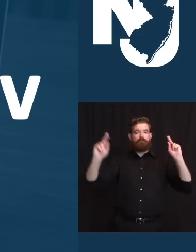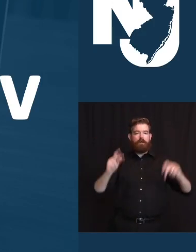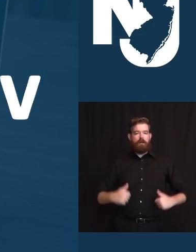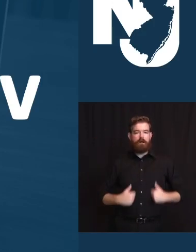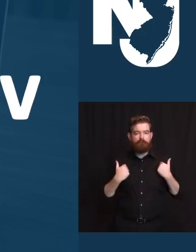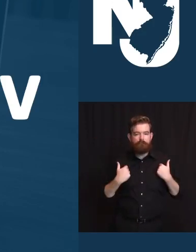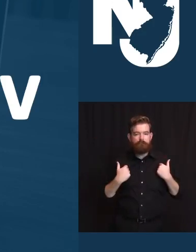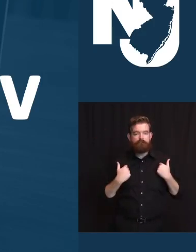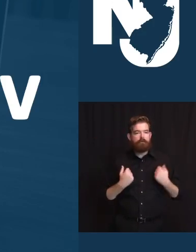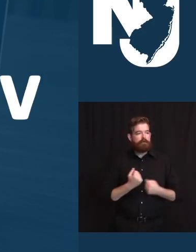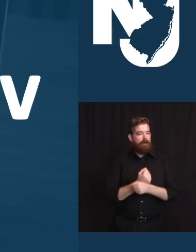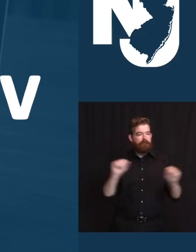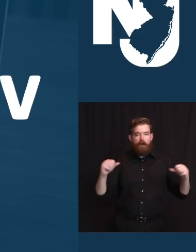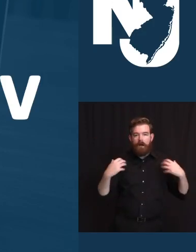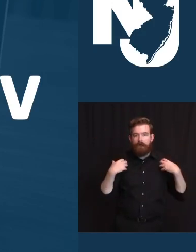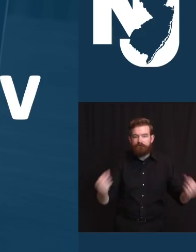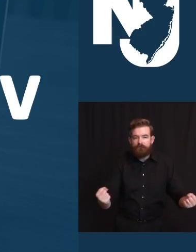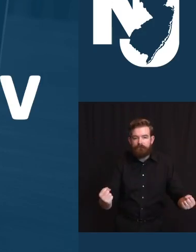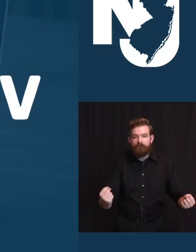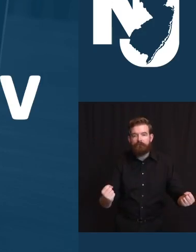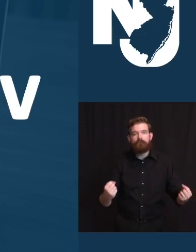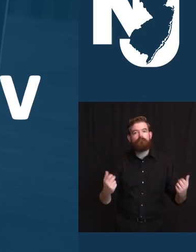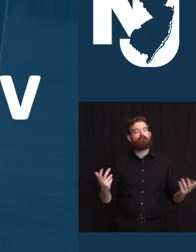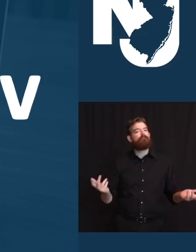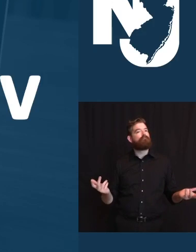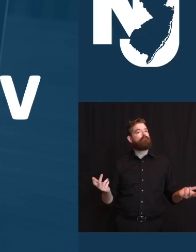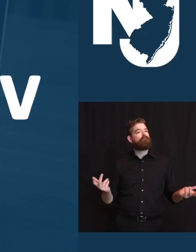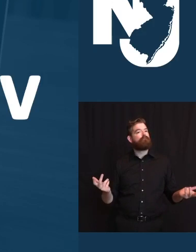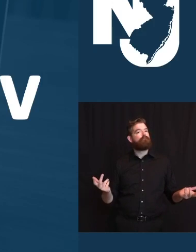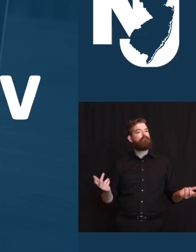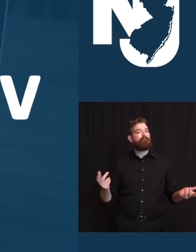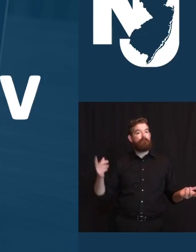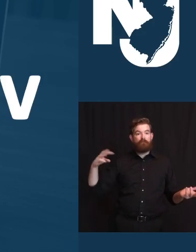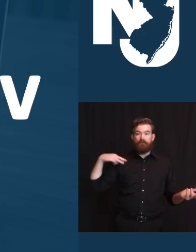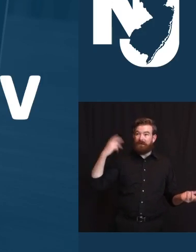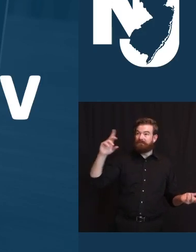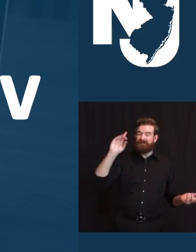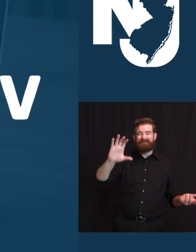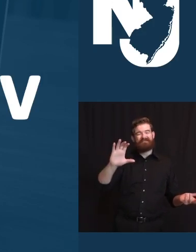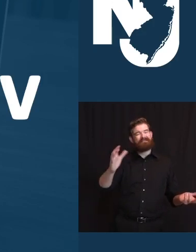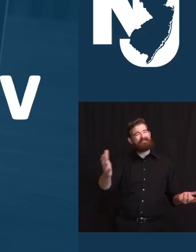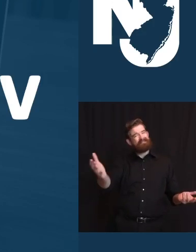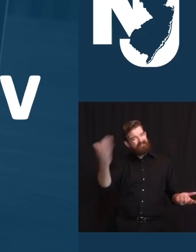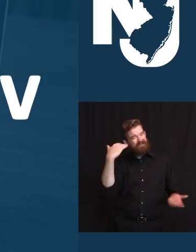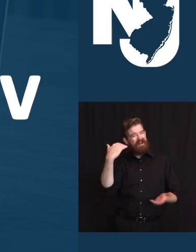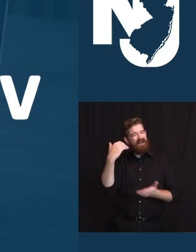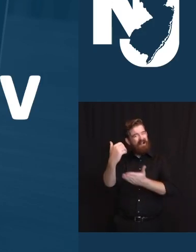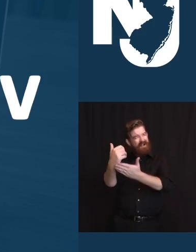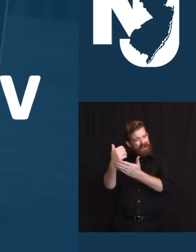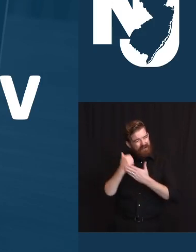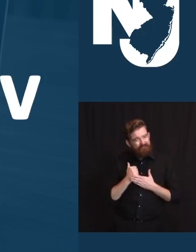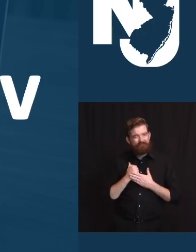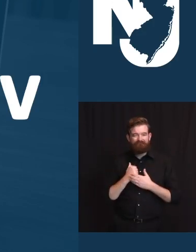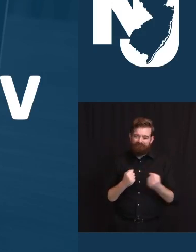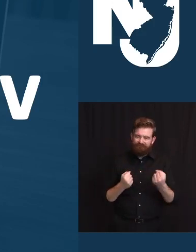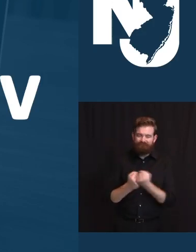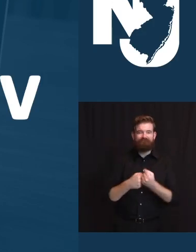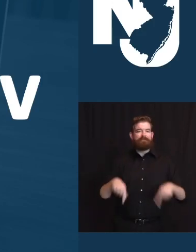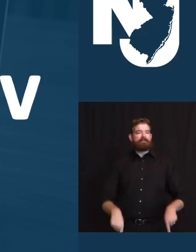dearly. Washington must step up to meet this challenge. Washington must step up to help us all pull